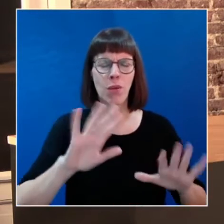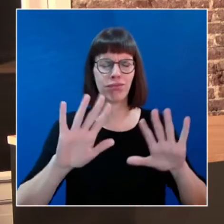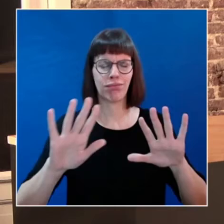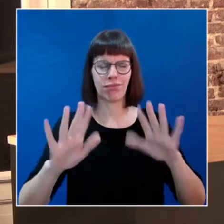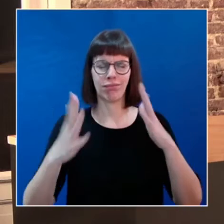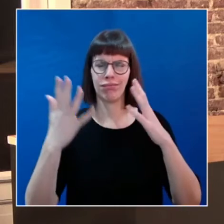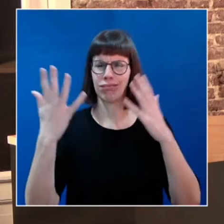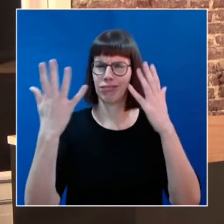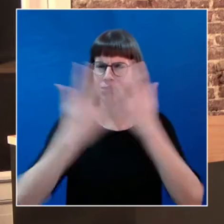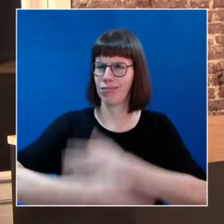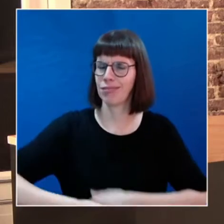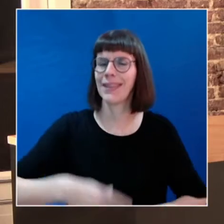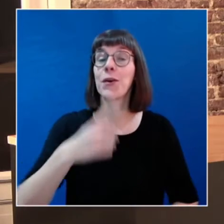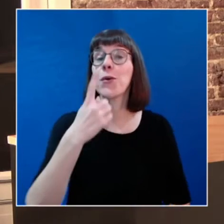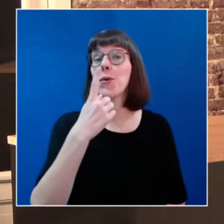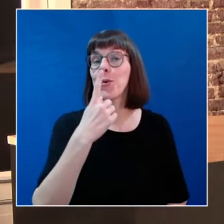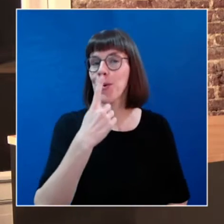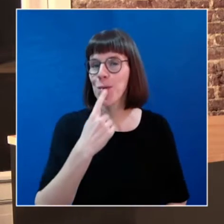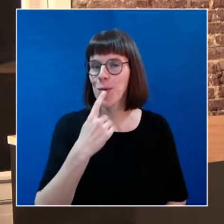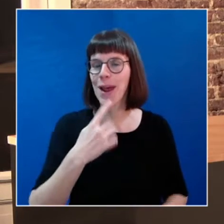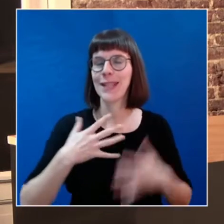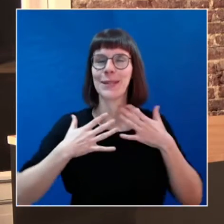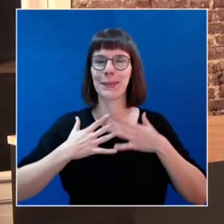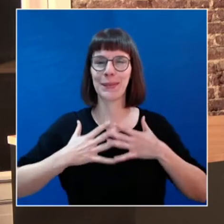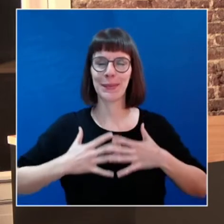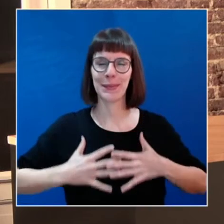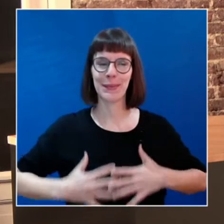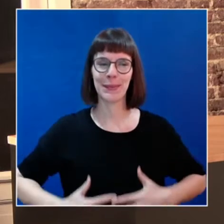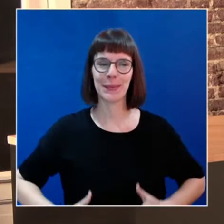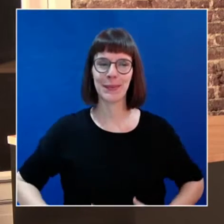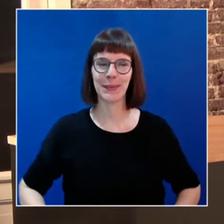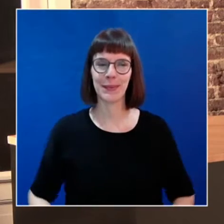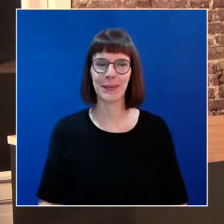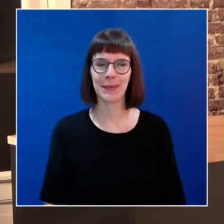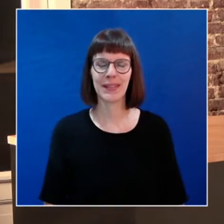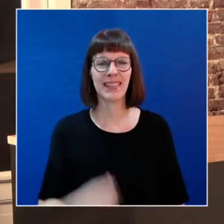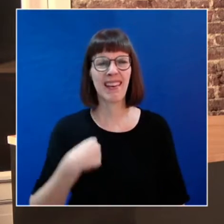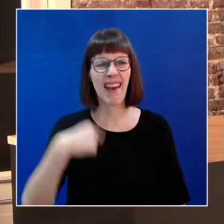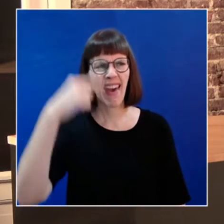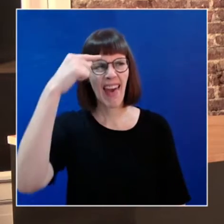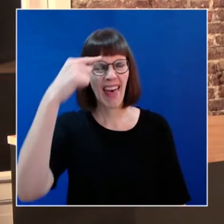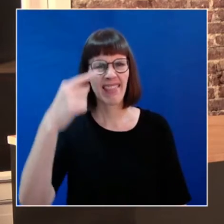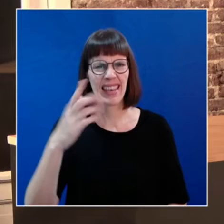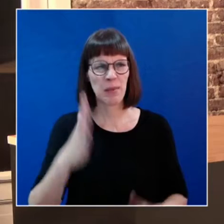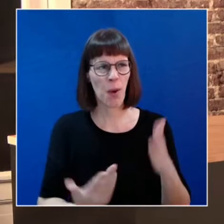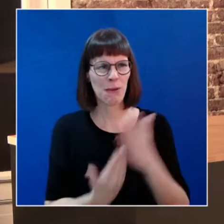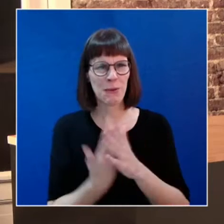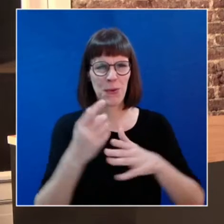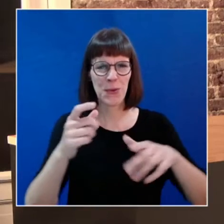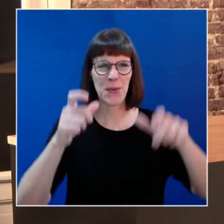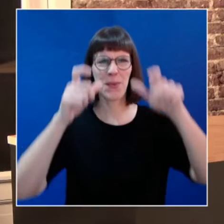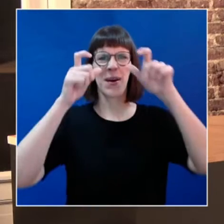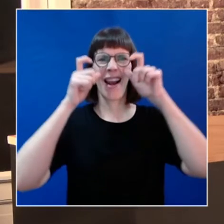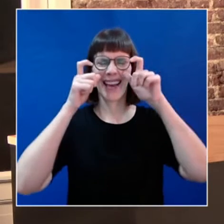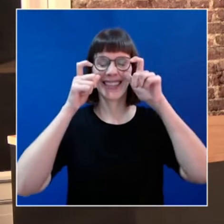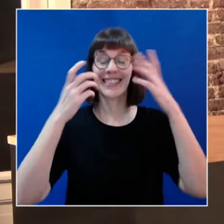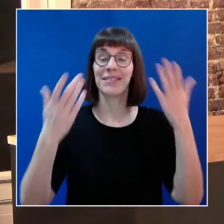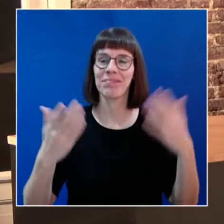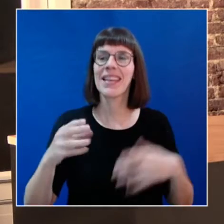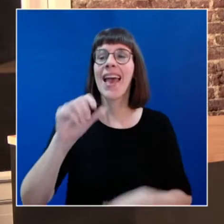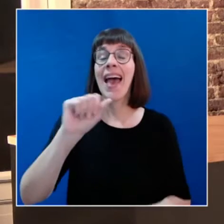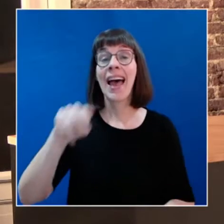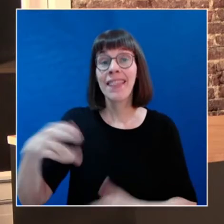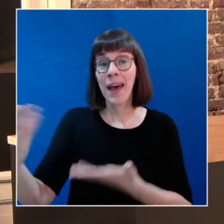top. It's, maybe I need to get new glasses. Anna, welcome. Thank you for joining us.